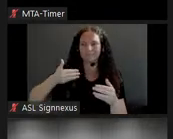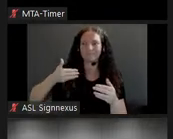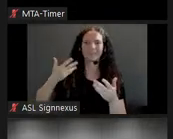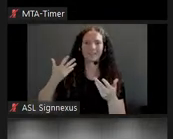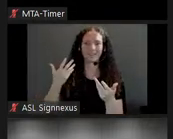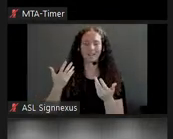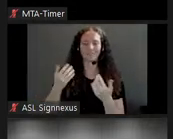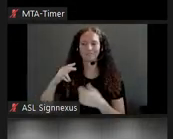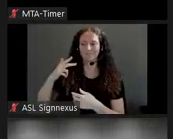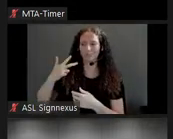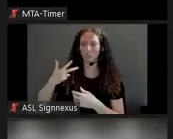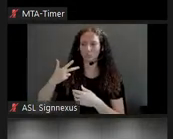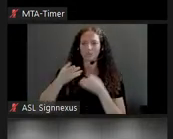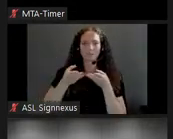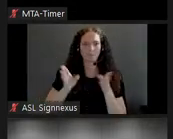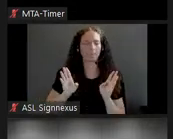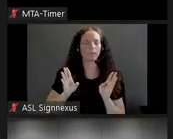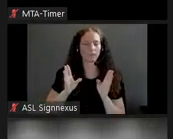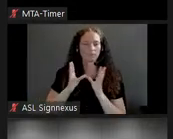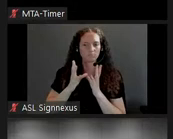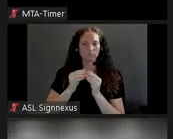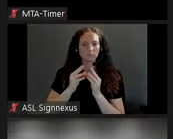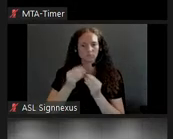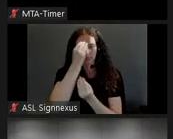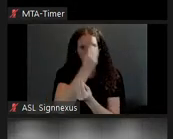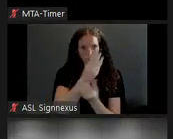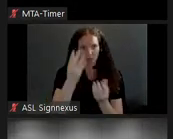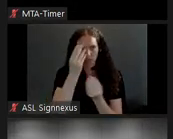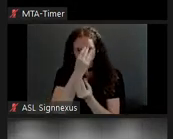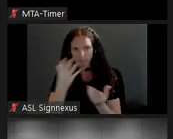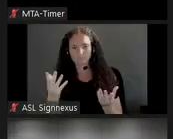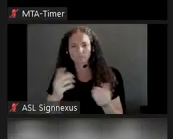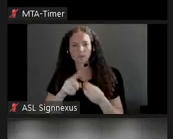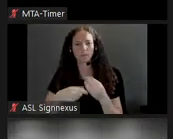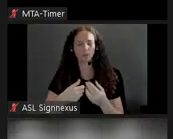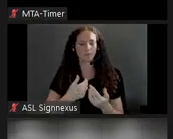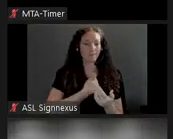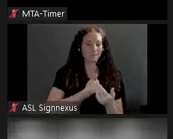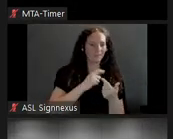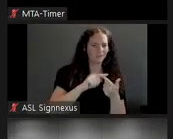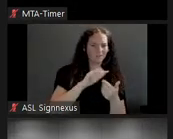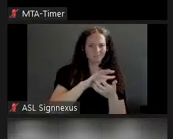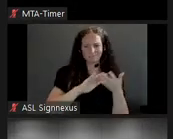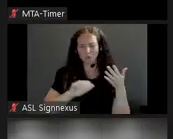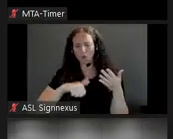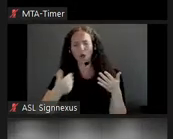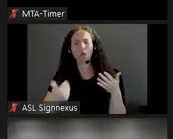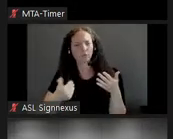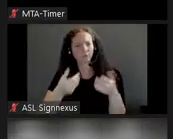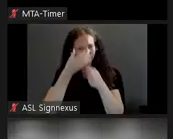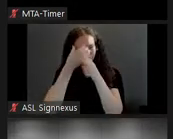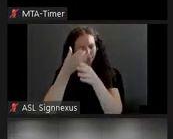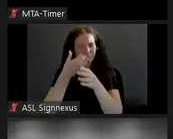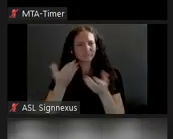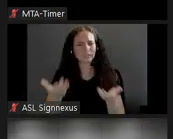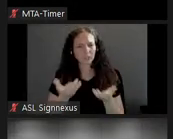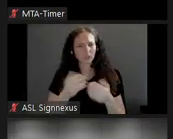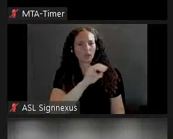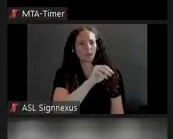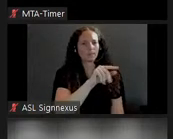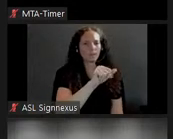was myself, a couple of subject matter experts from Long Island Railroad, MTA C&D, MTA